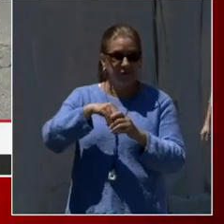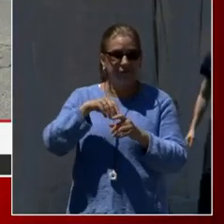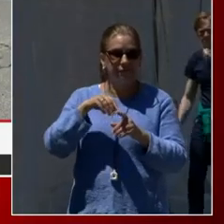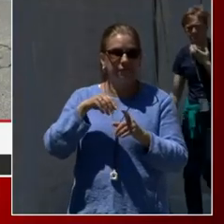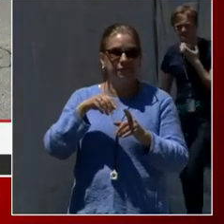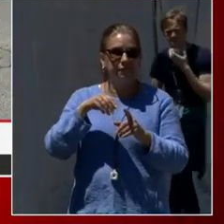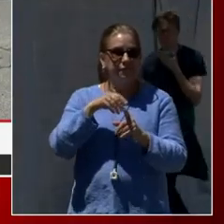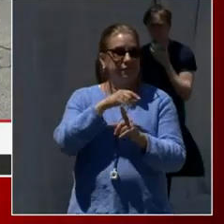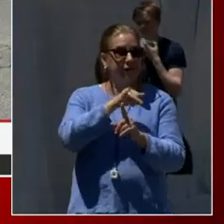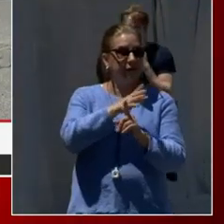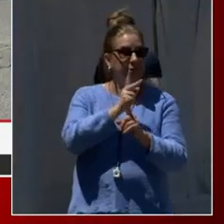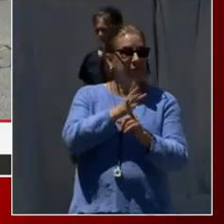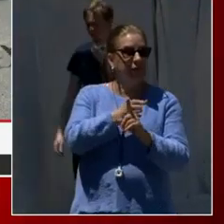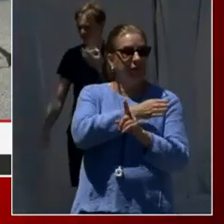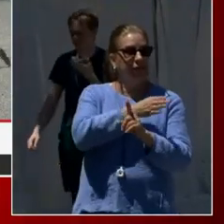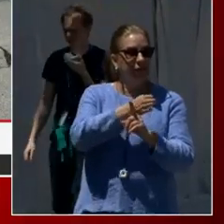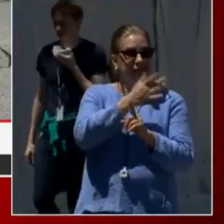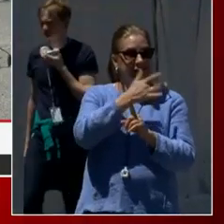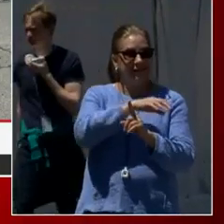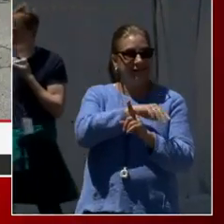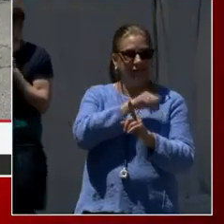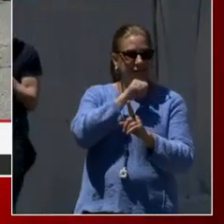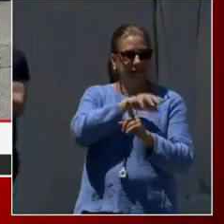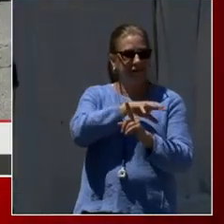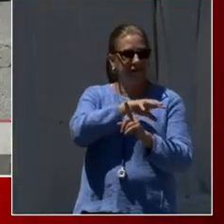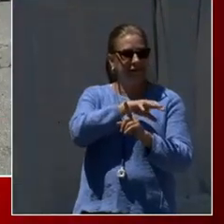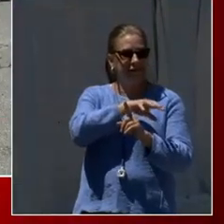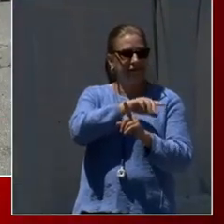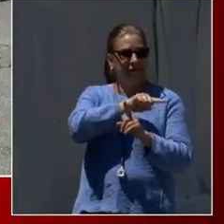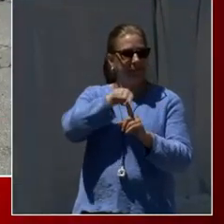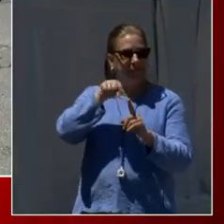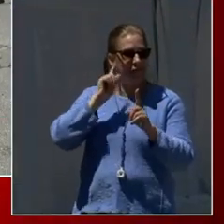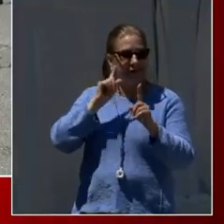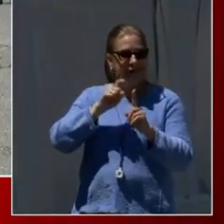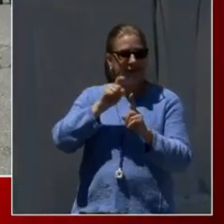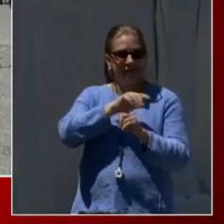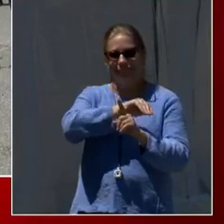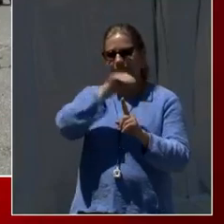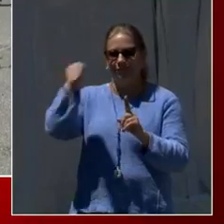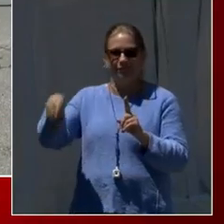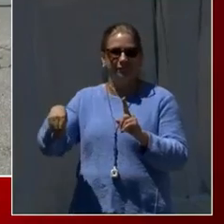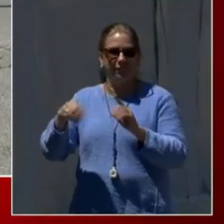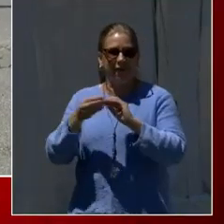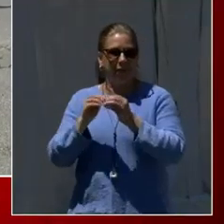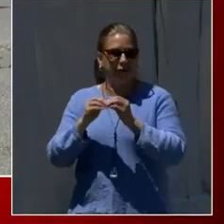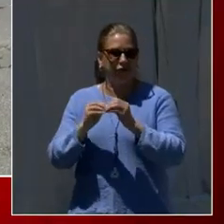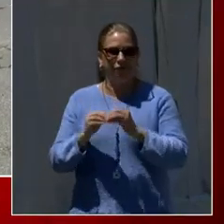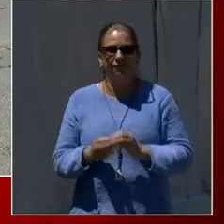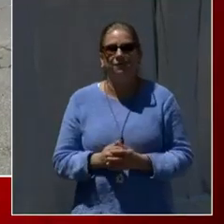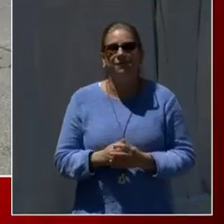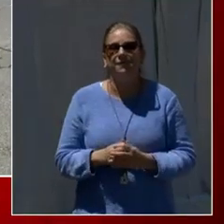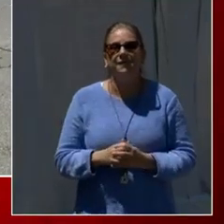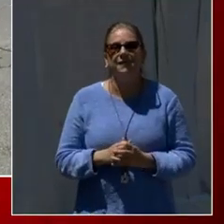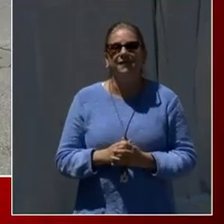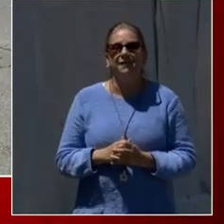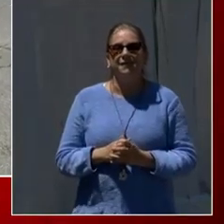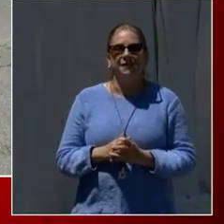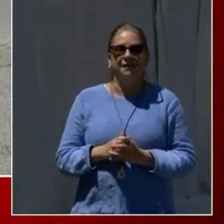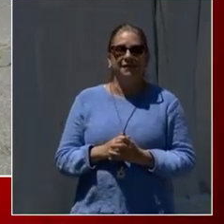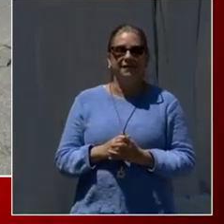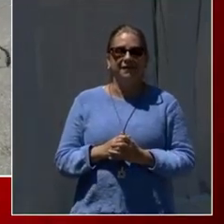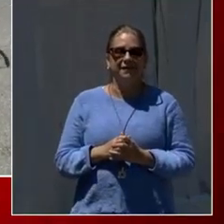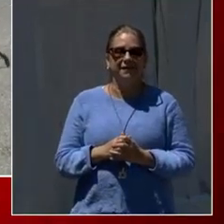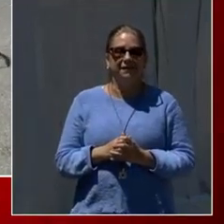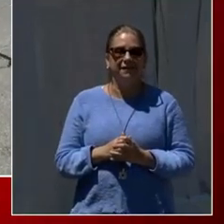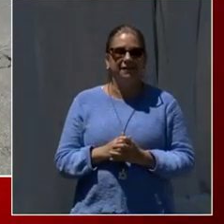getting tested around Memorial Day weekend, which will go back to the symptom onset around having symptom